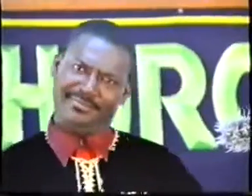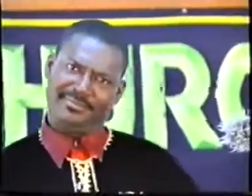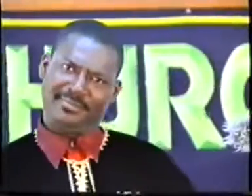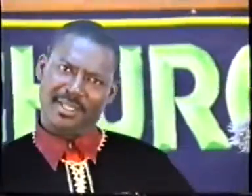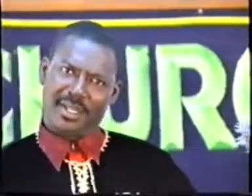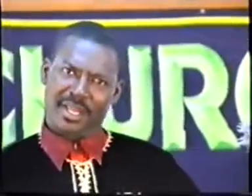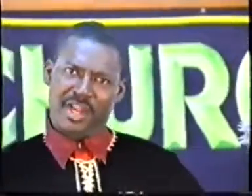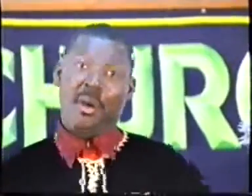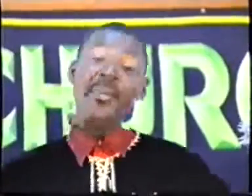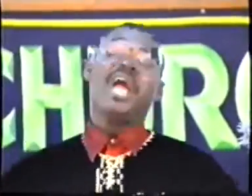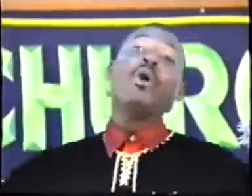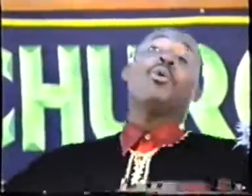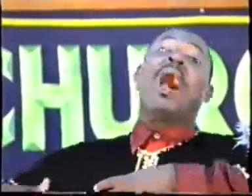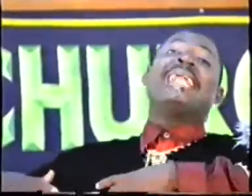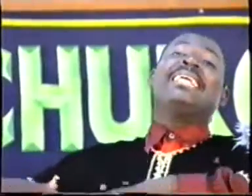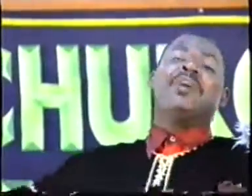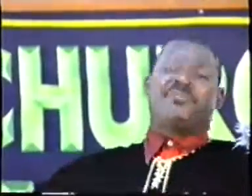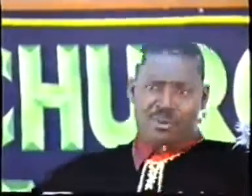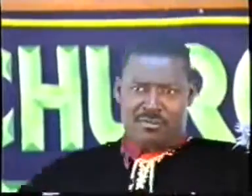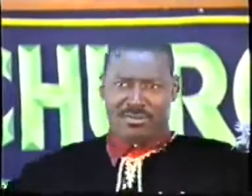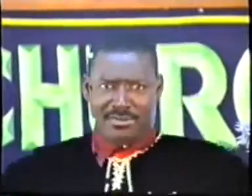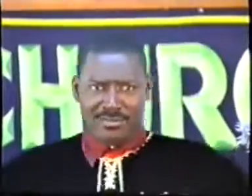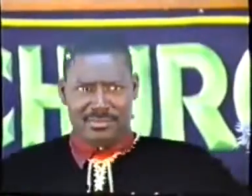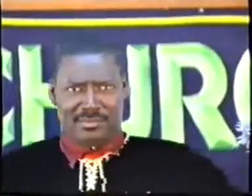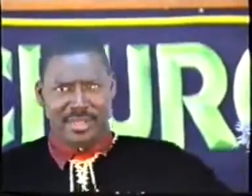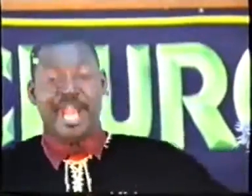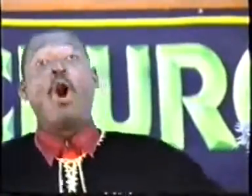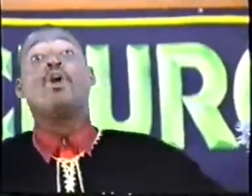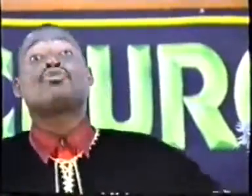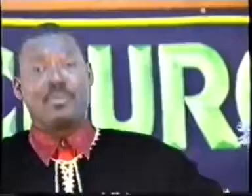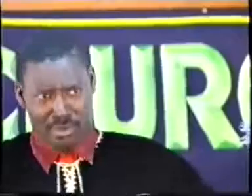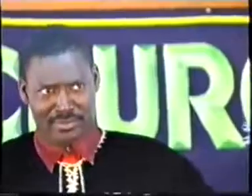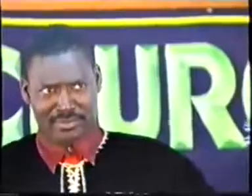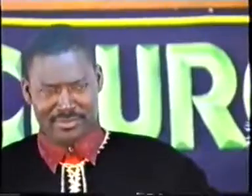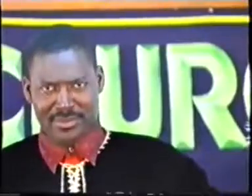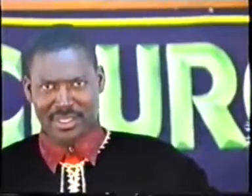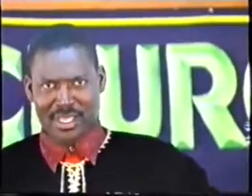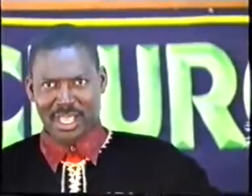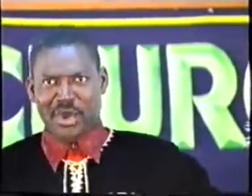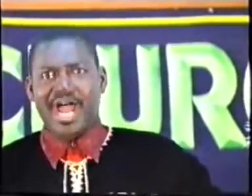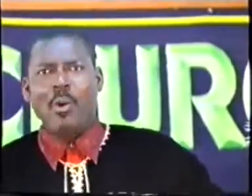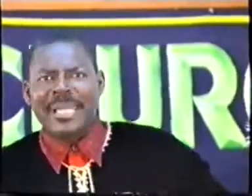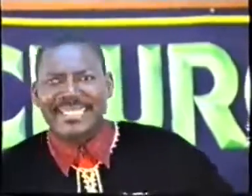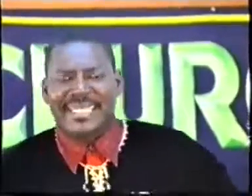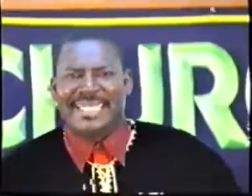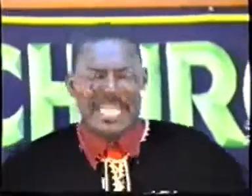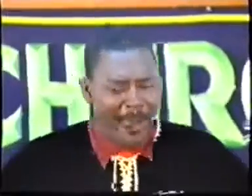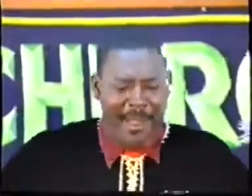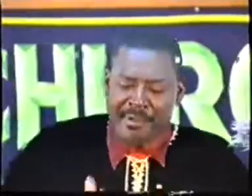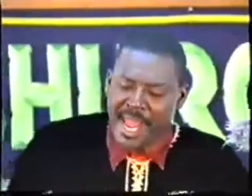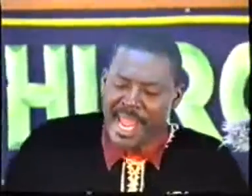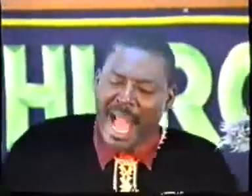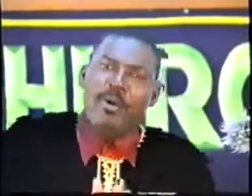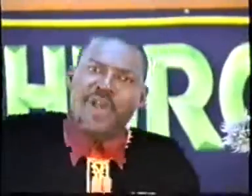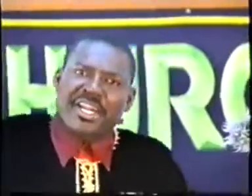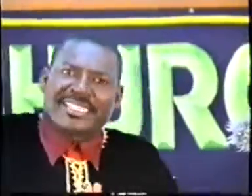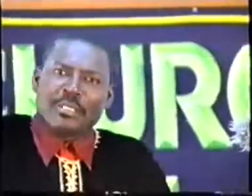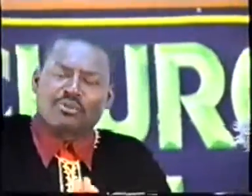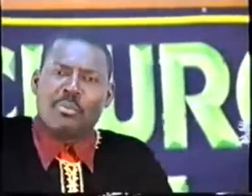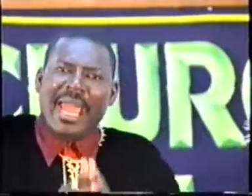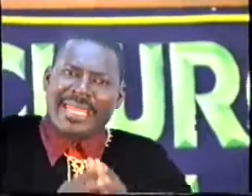you didn't. No, and you are no one in your phone, and I was some. In other words, nipa bebre abe